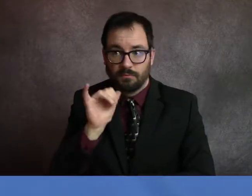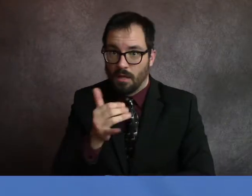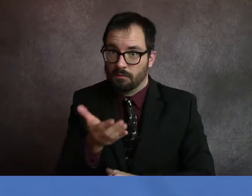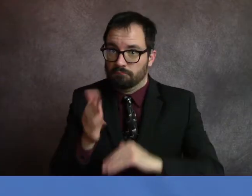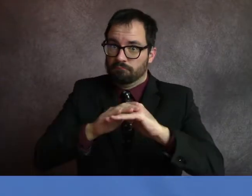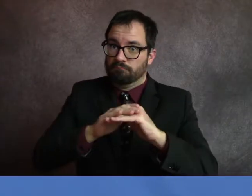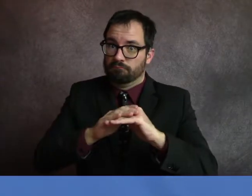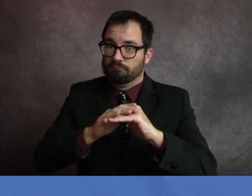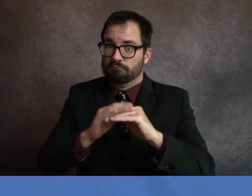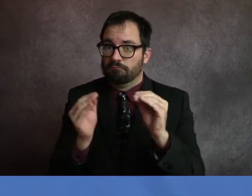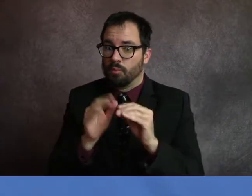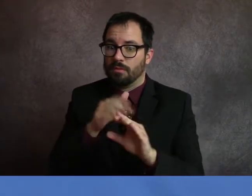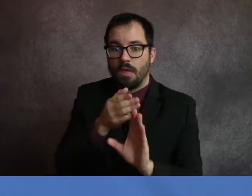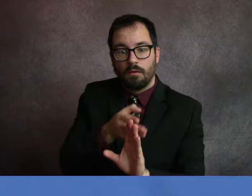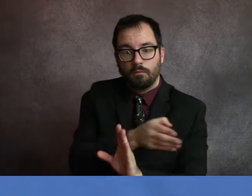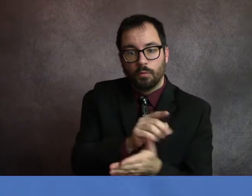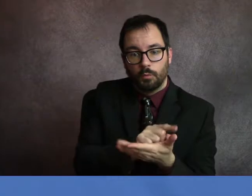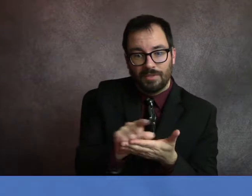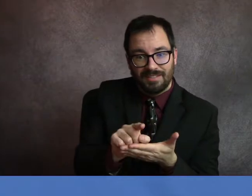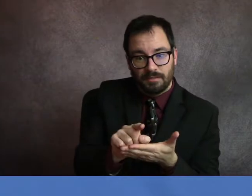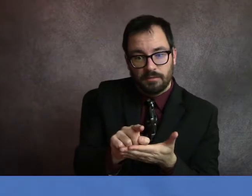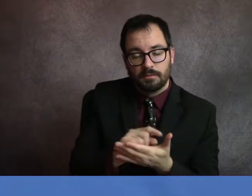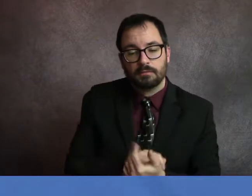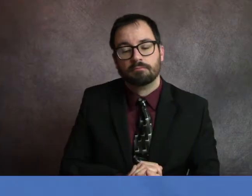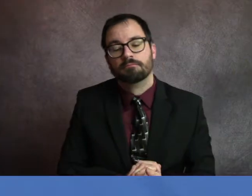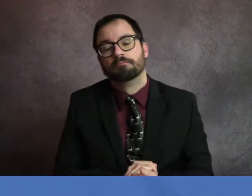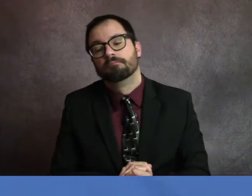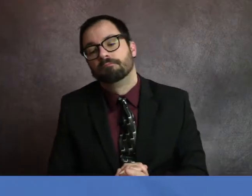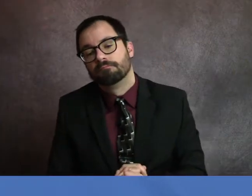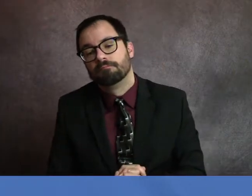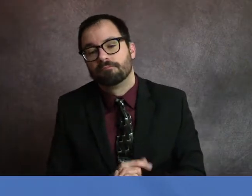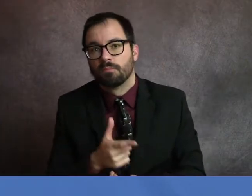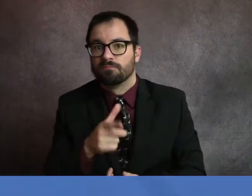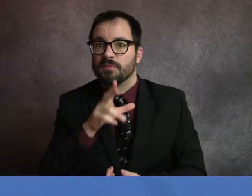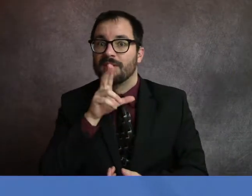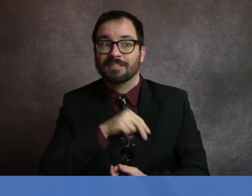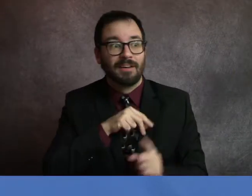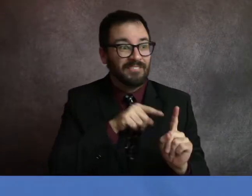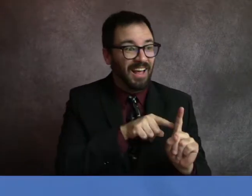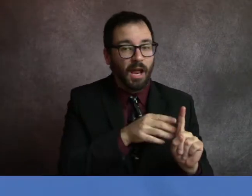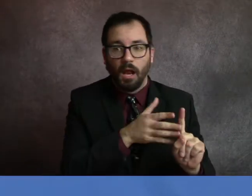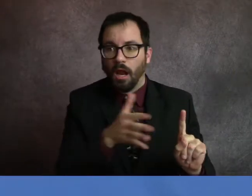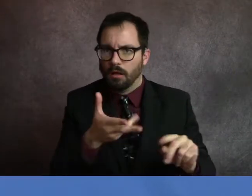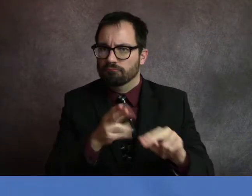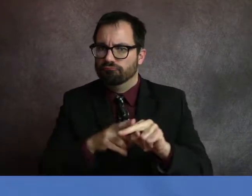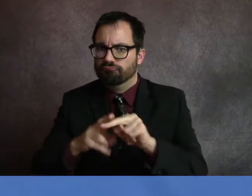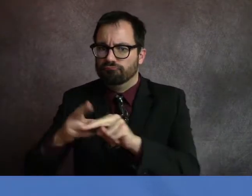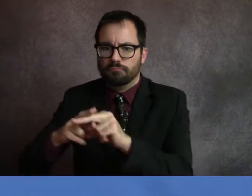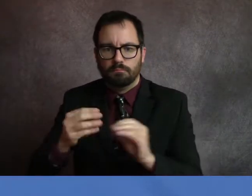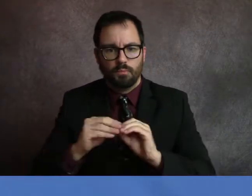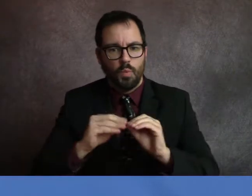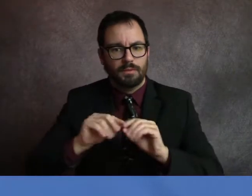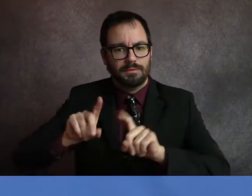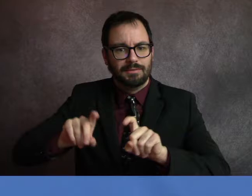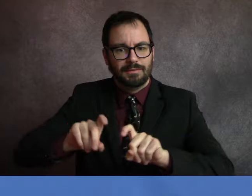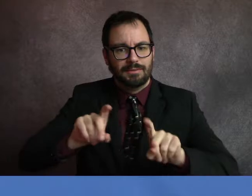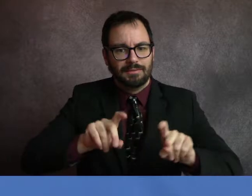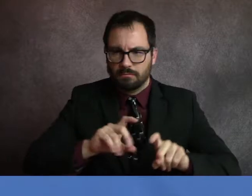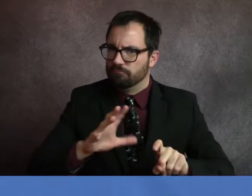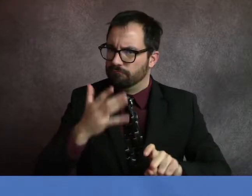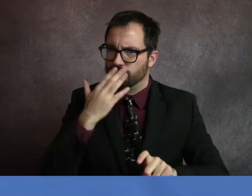Testing activity increased since Thanksgiving, and we're going to continue working on expanding testing here in